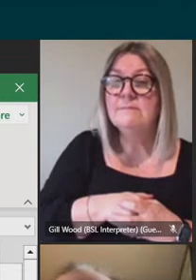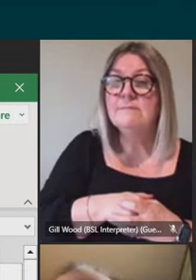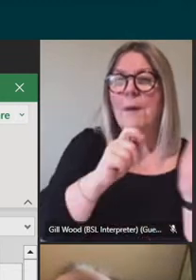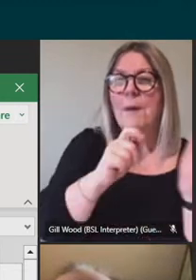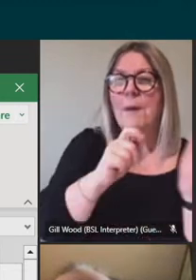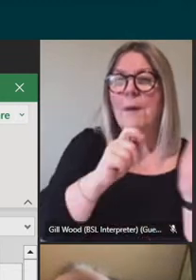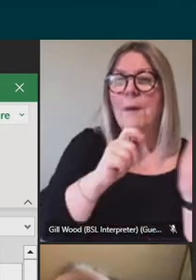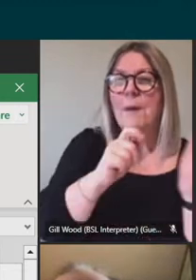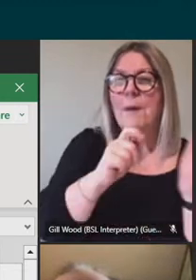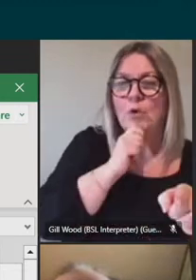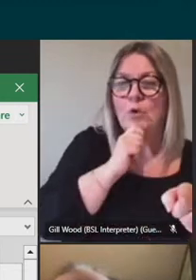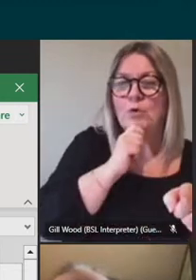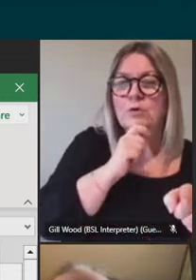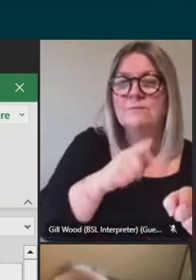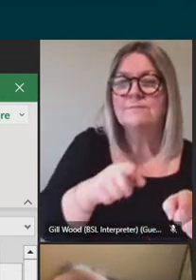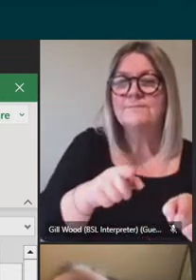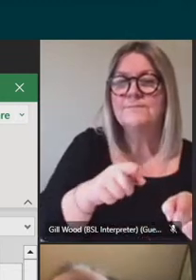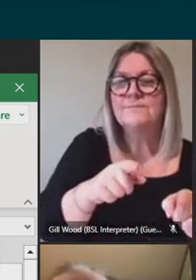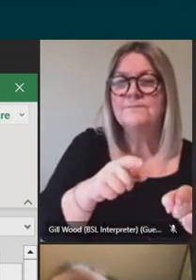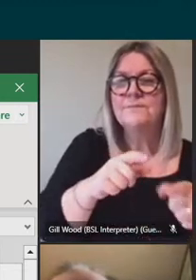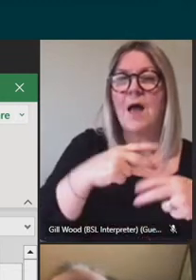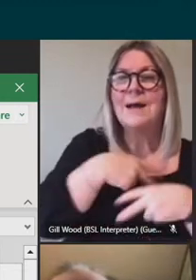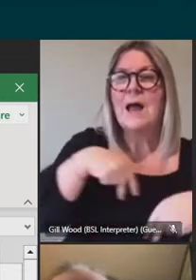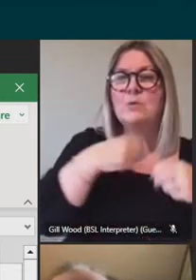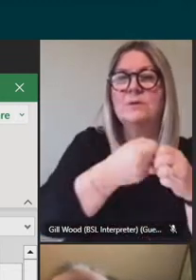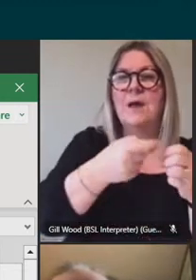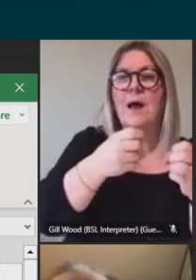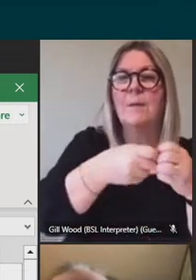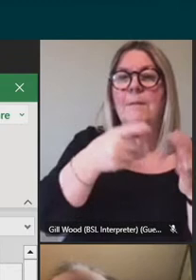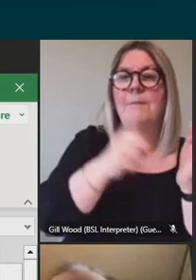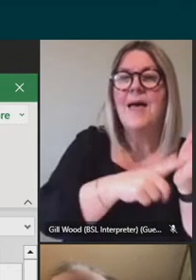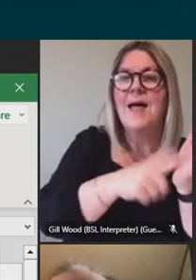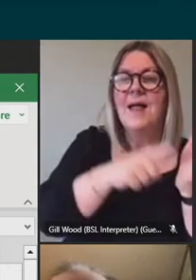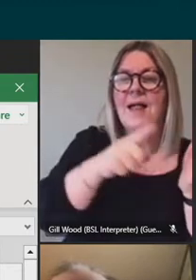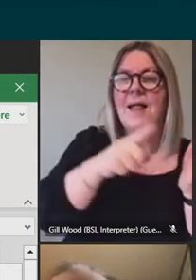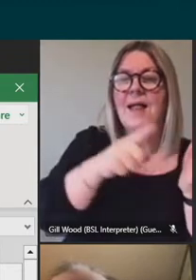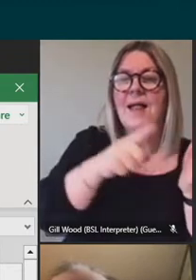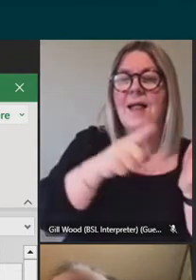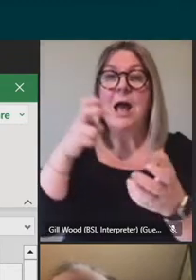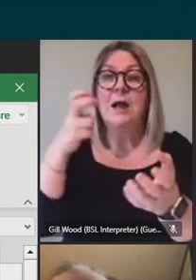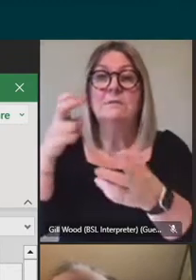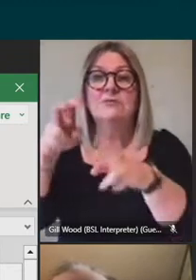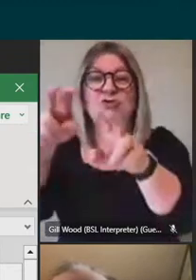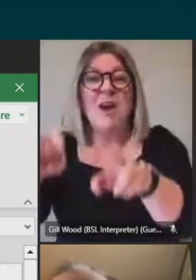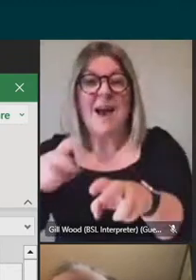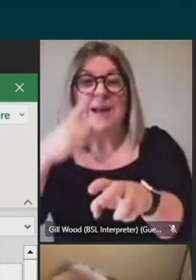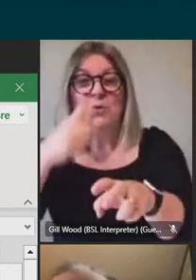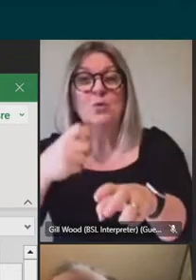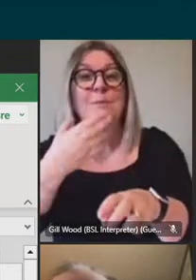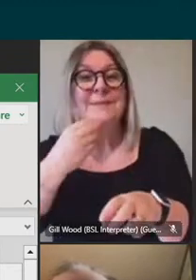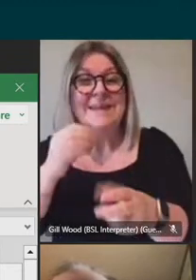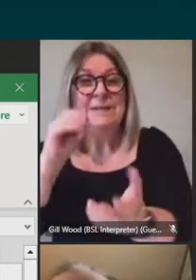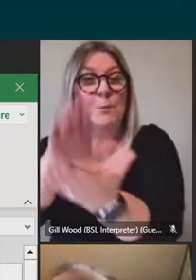If Councillor Bell's got problems with his microphone, if he could maybe put it on the chat, then we can see it and I can read it out.